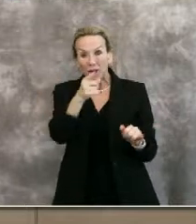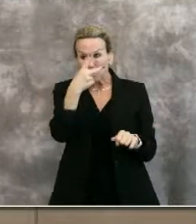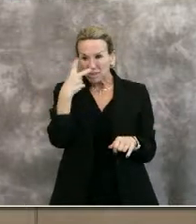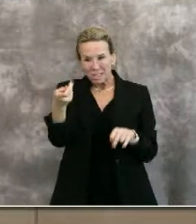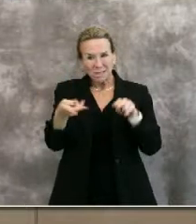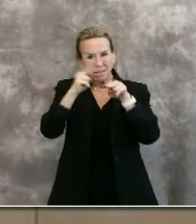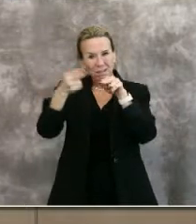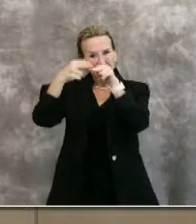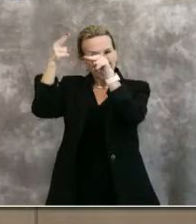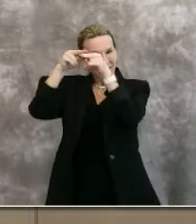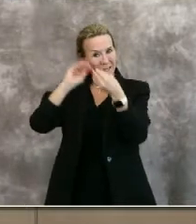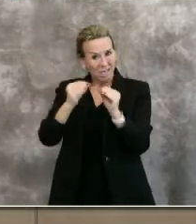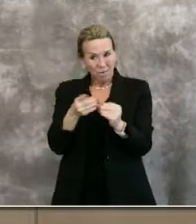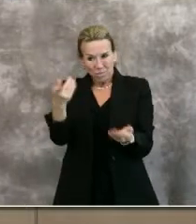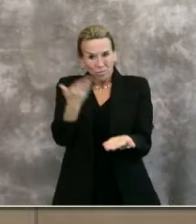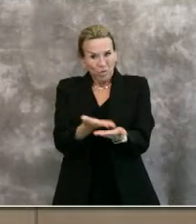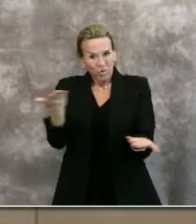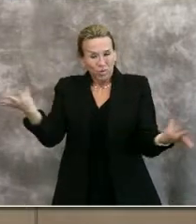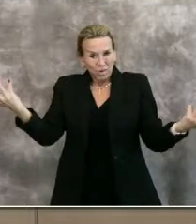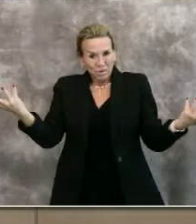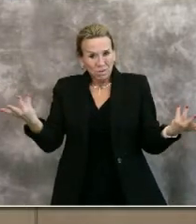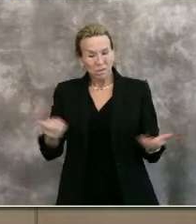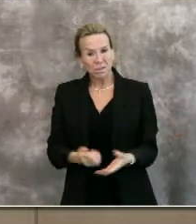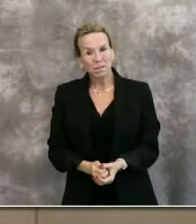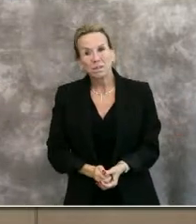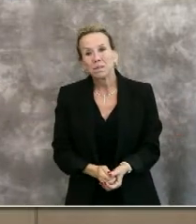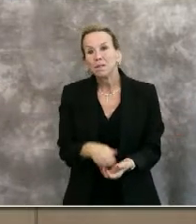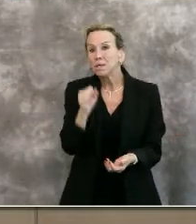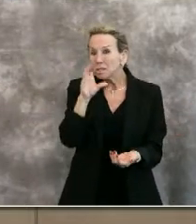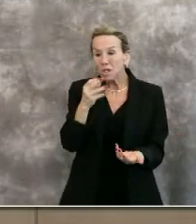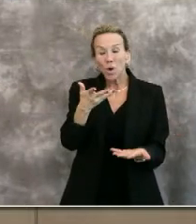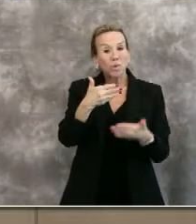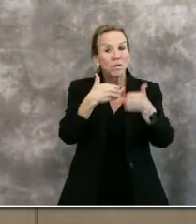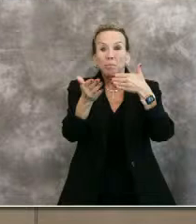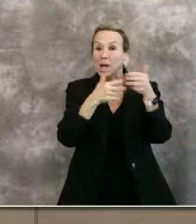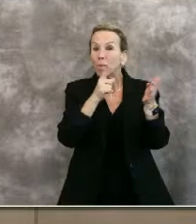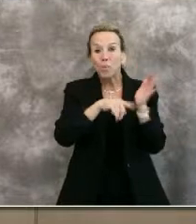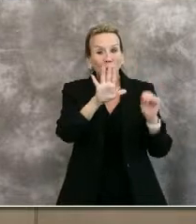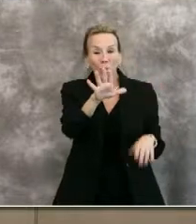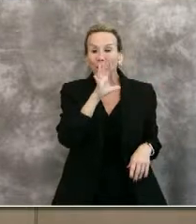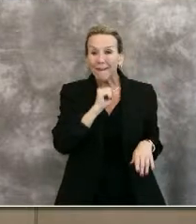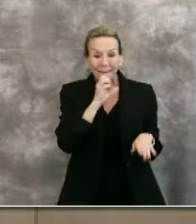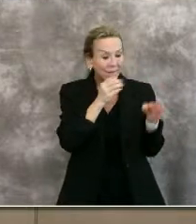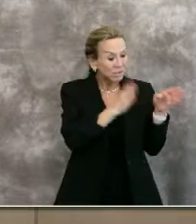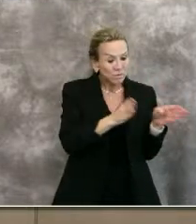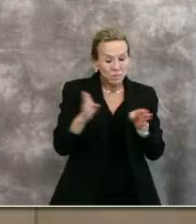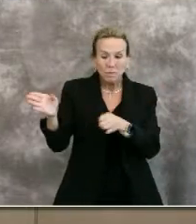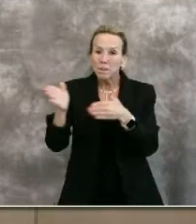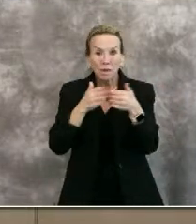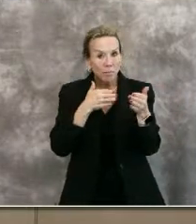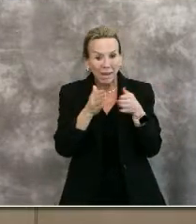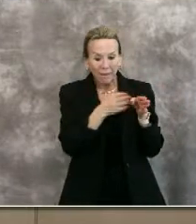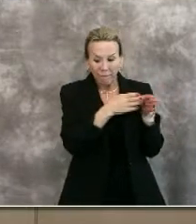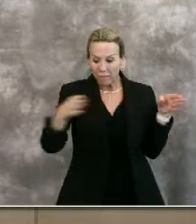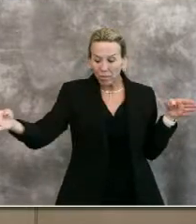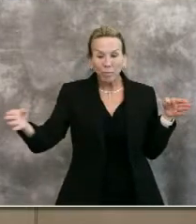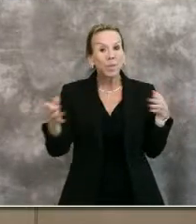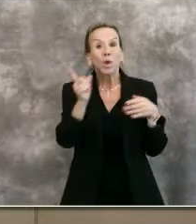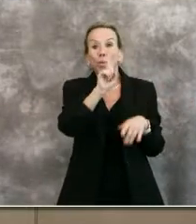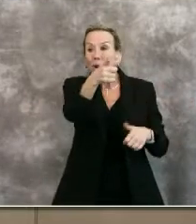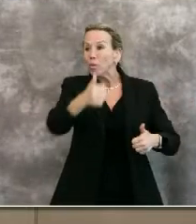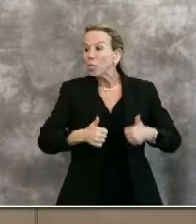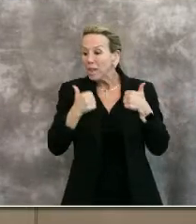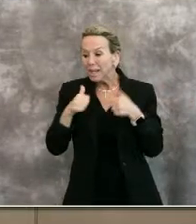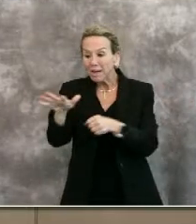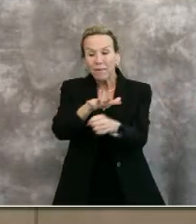of cases show this fact. So whatever age group you fall in, or wherever you are throughout the